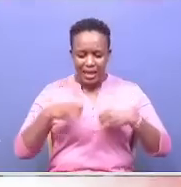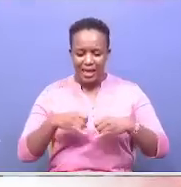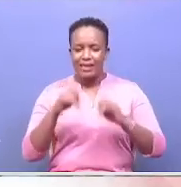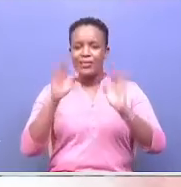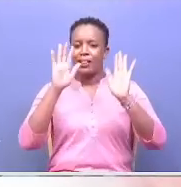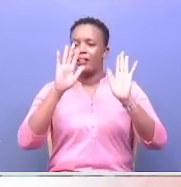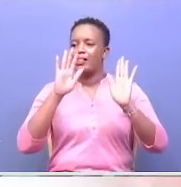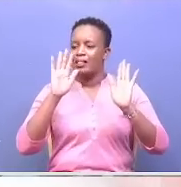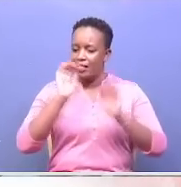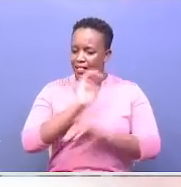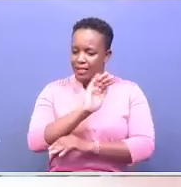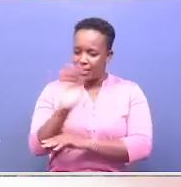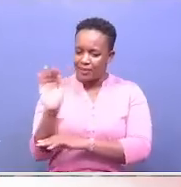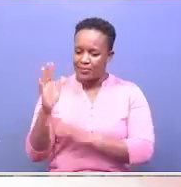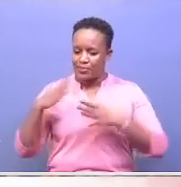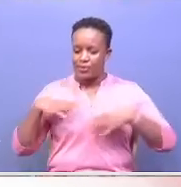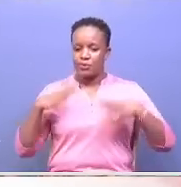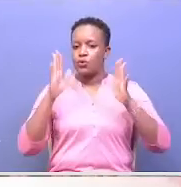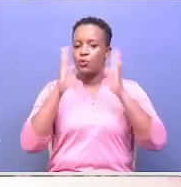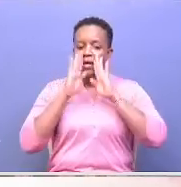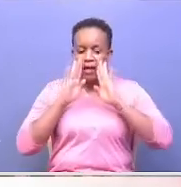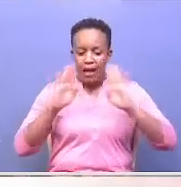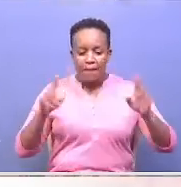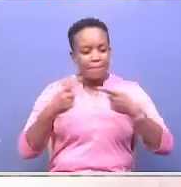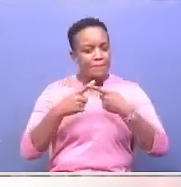meeting by police officers.